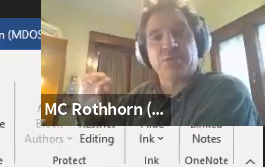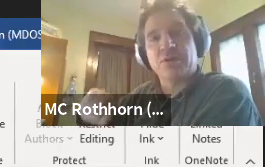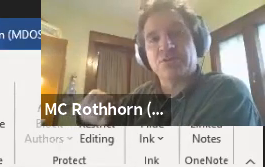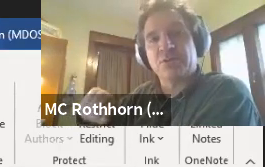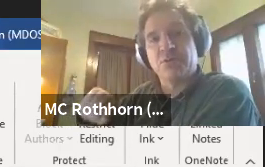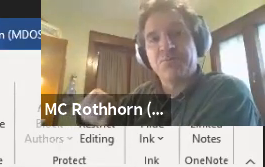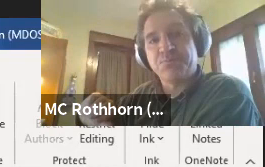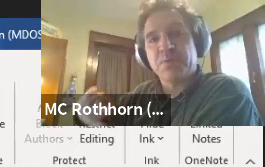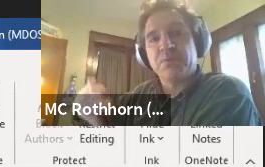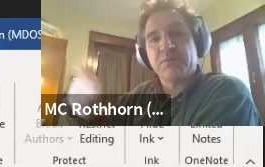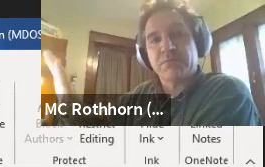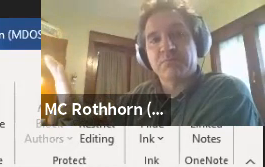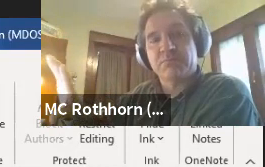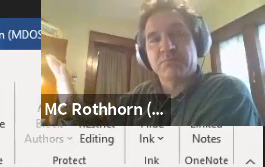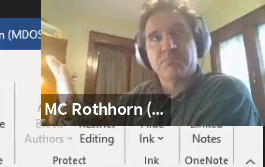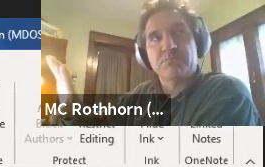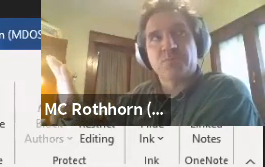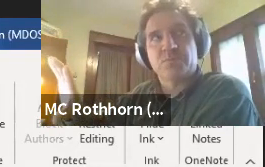like we're also